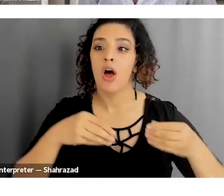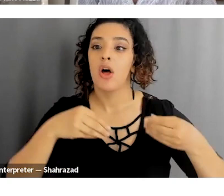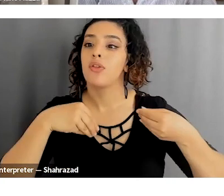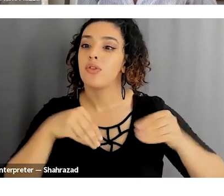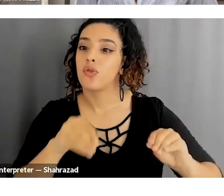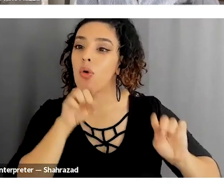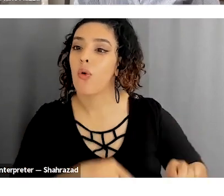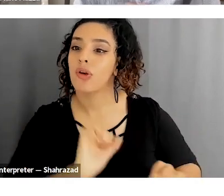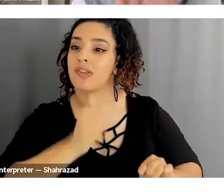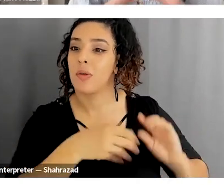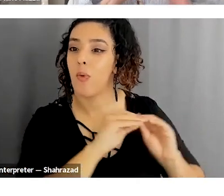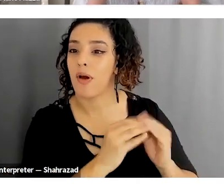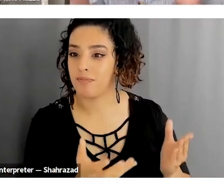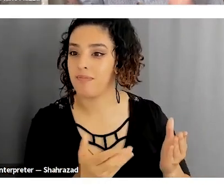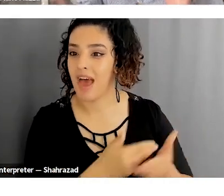more.